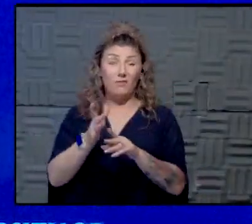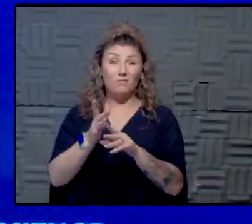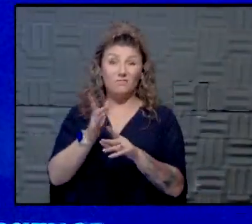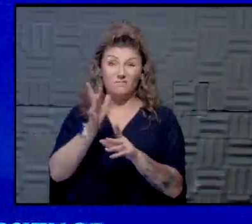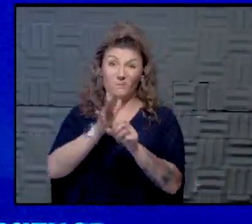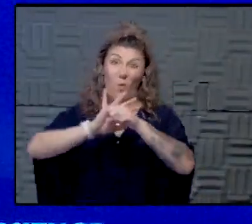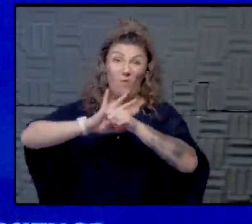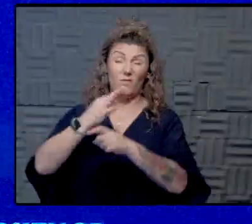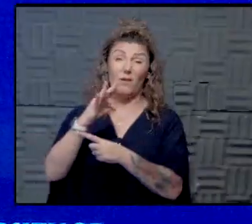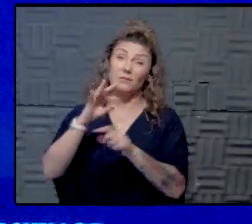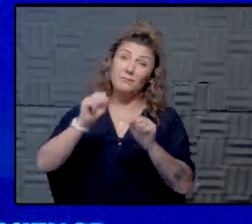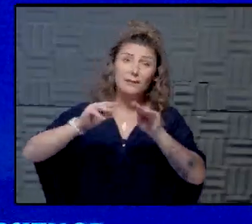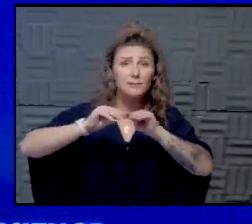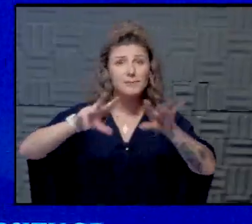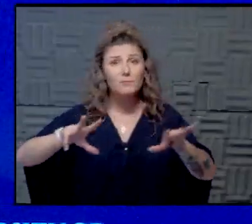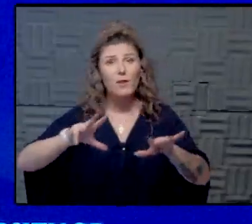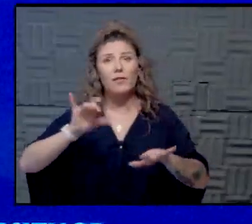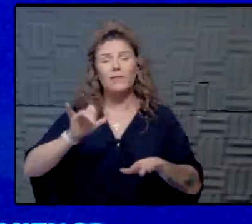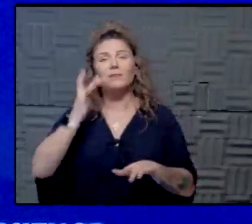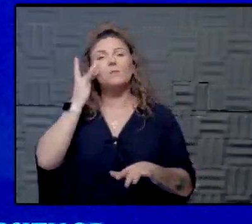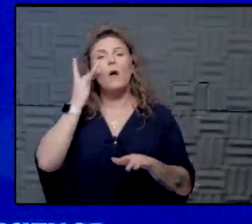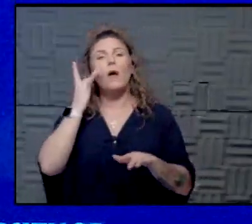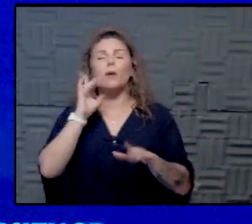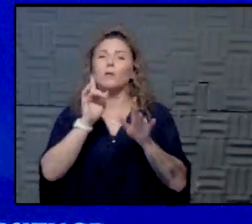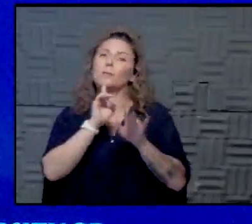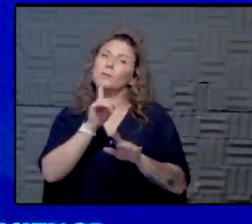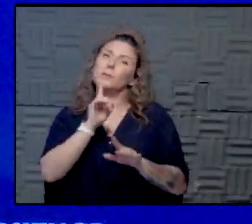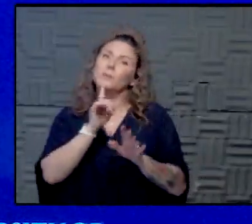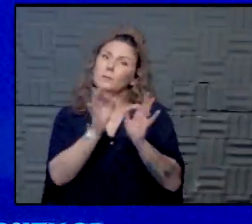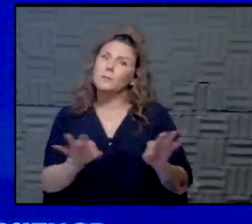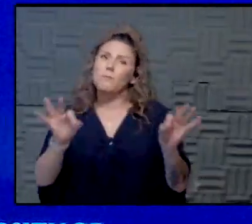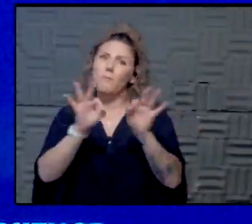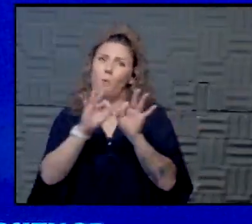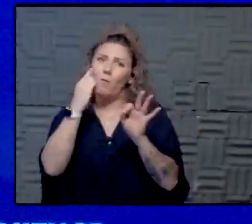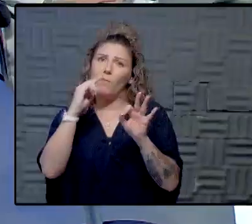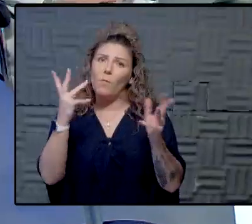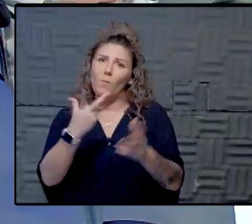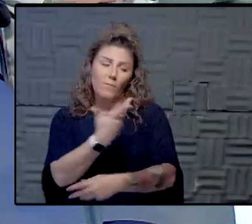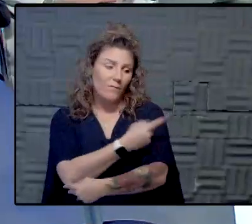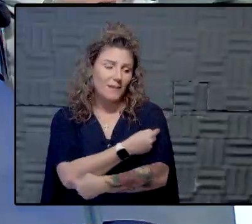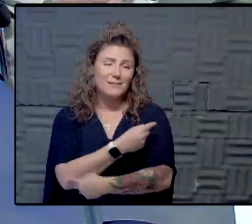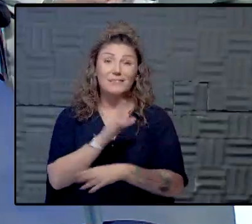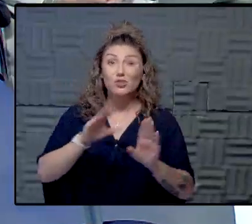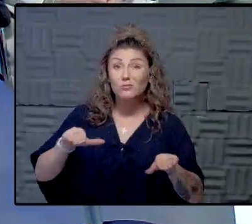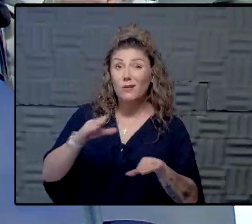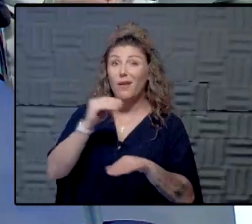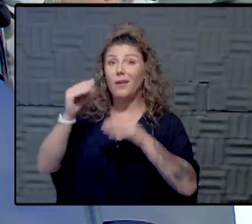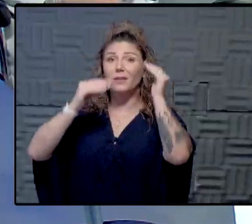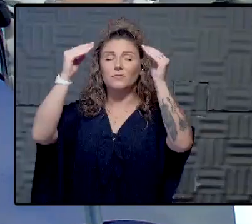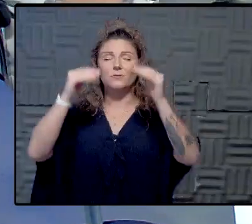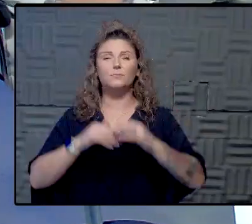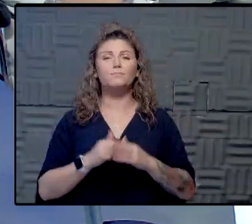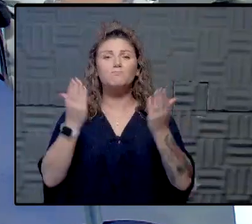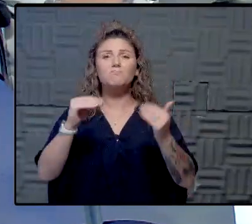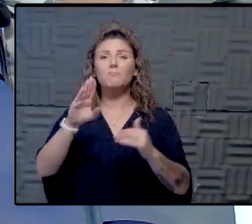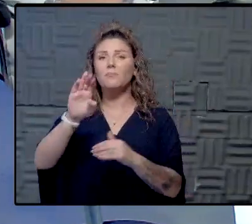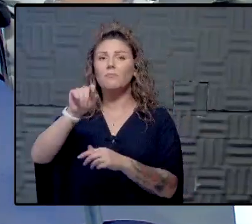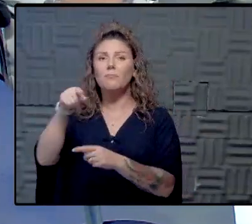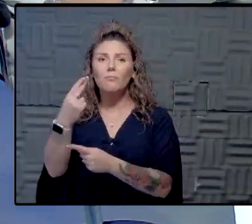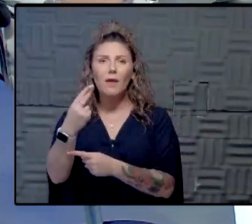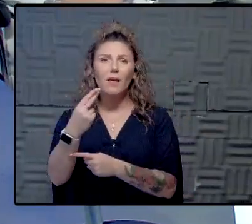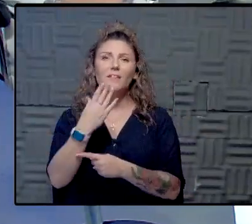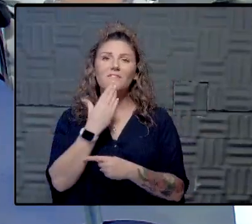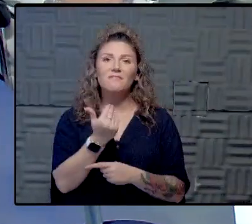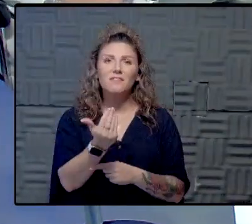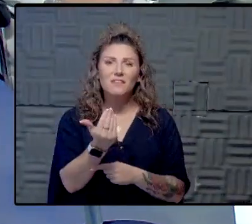spread. All the more reason why vaccination is so important for children and adults. Beth writes, my 15-year-old son recently got his